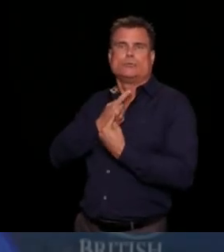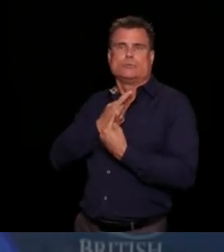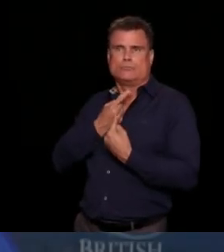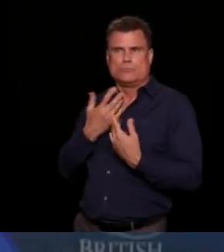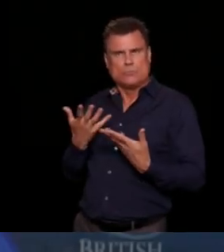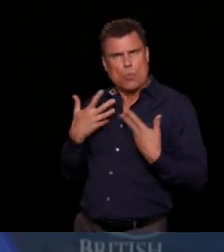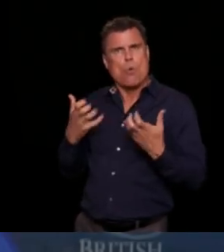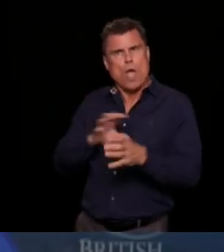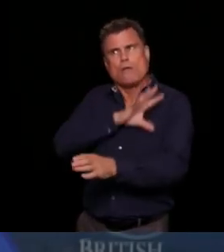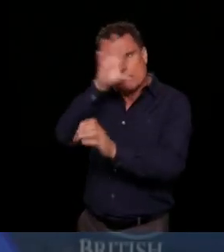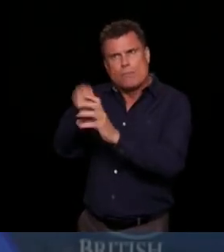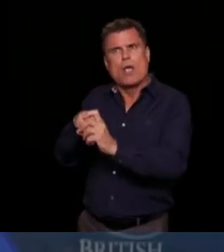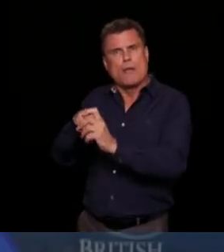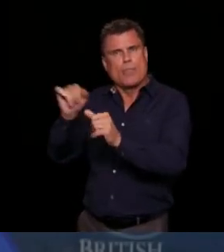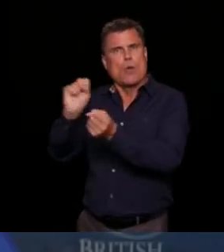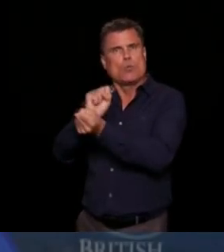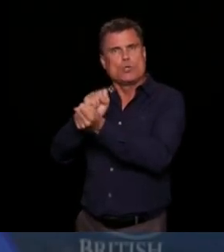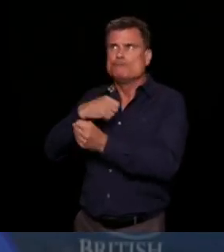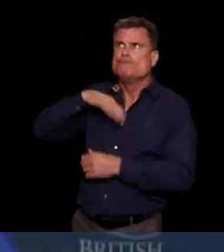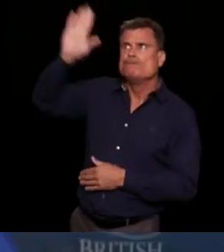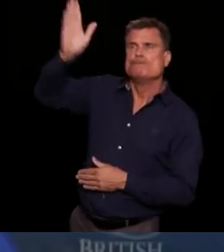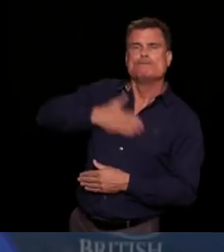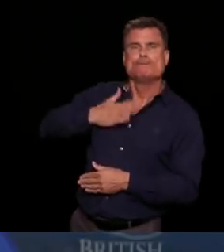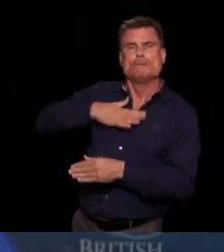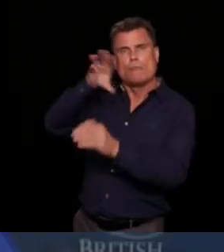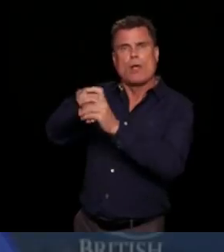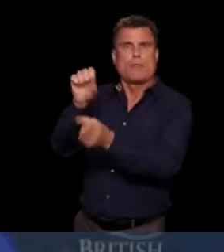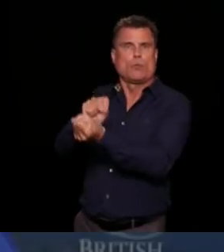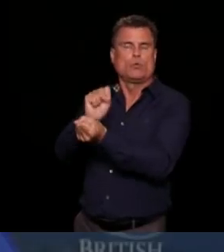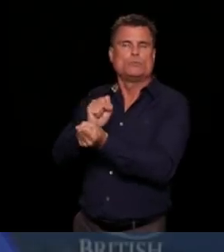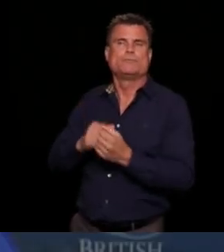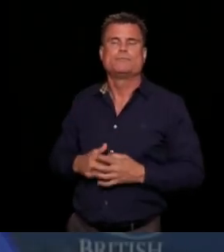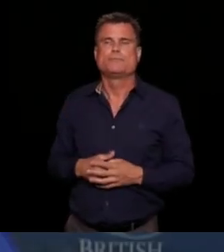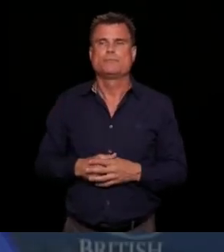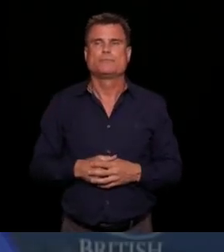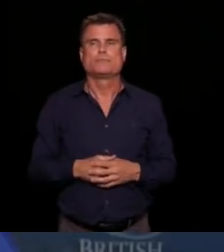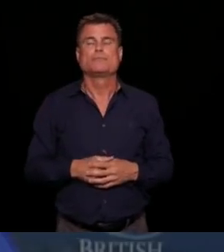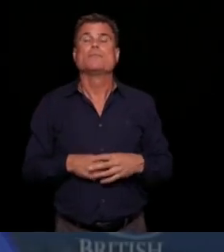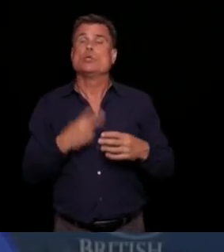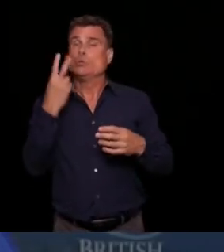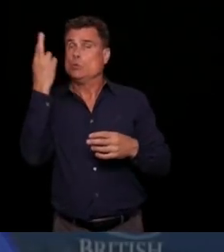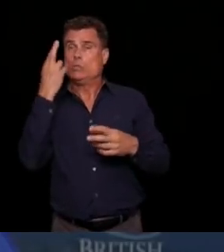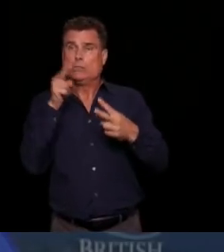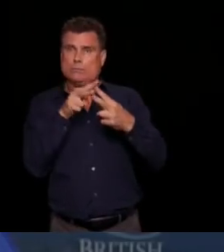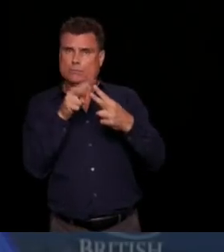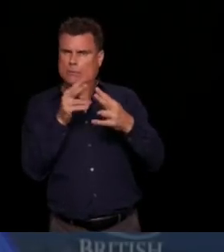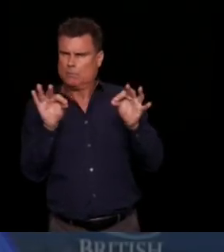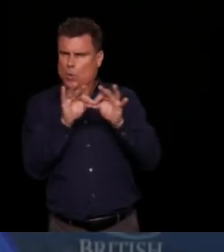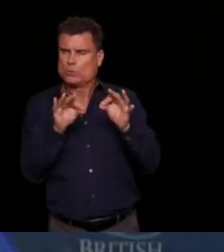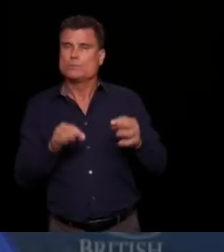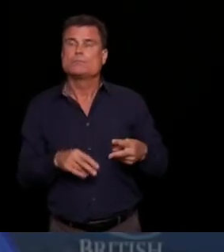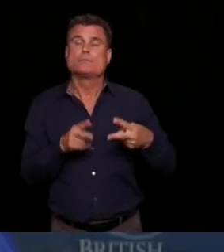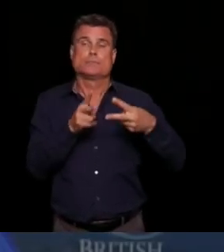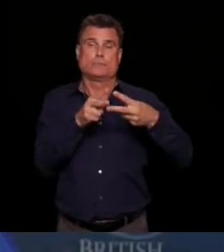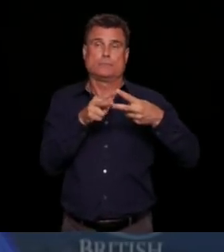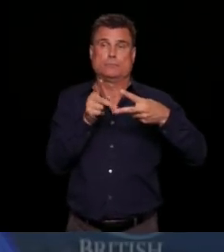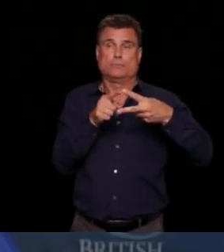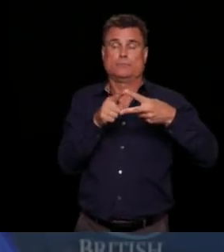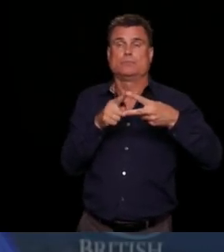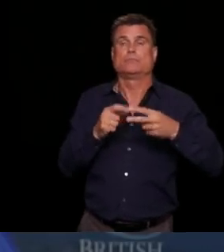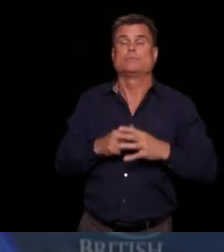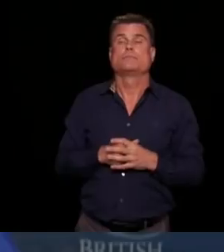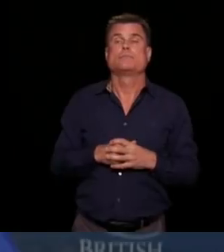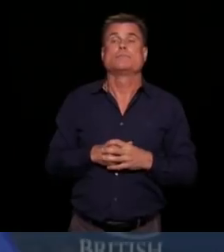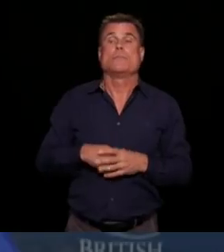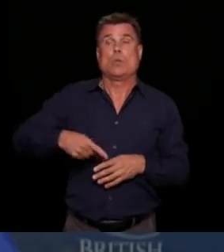to work in contact tracing in this pandemic. I want to say two reasons why it's important. One, we have a significant group of